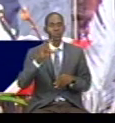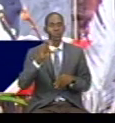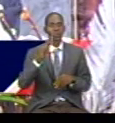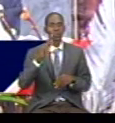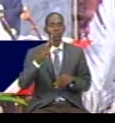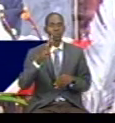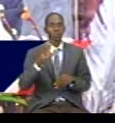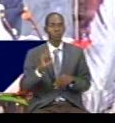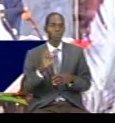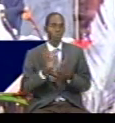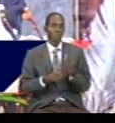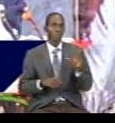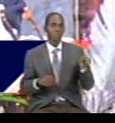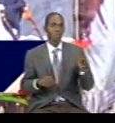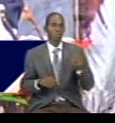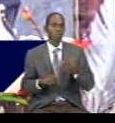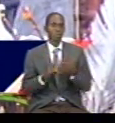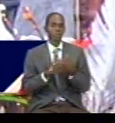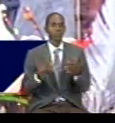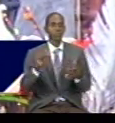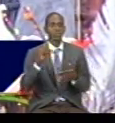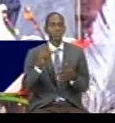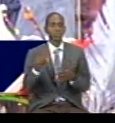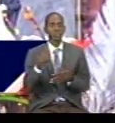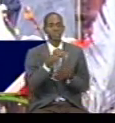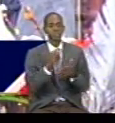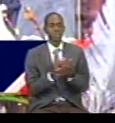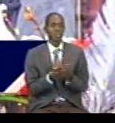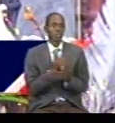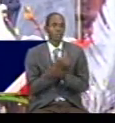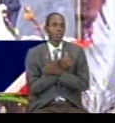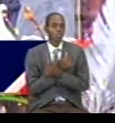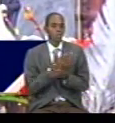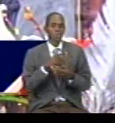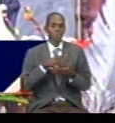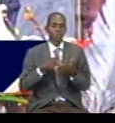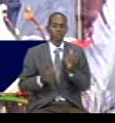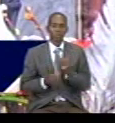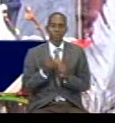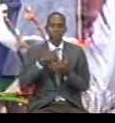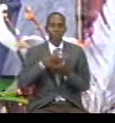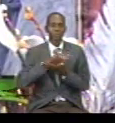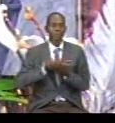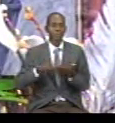11. He that loveth pureness of heart,